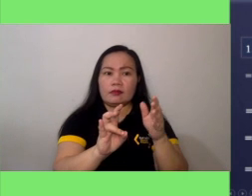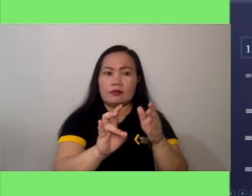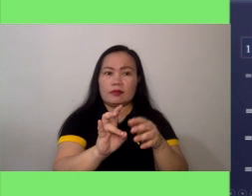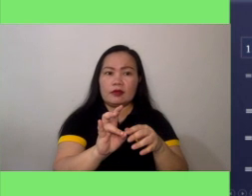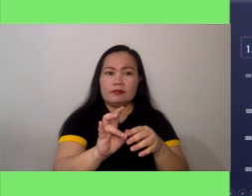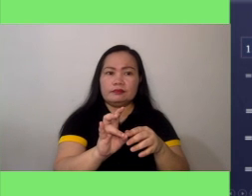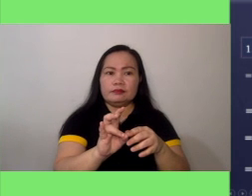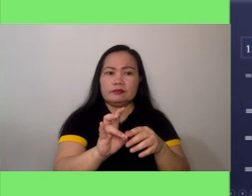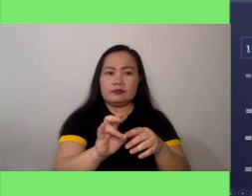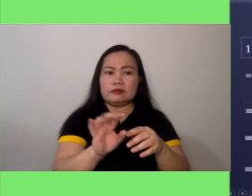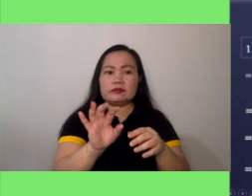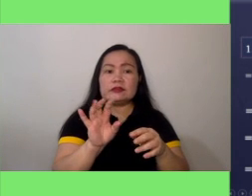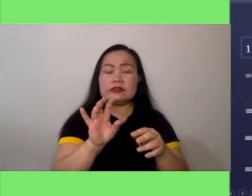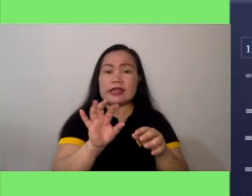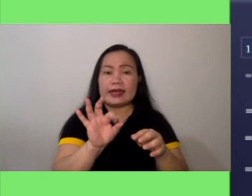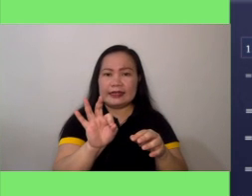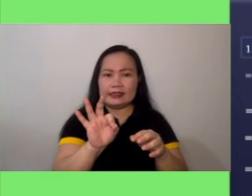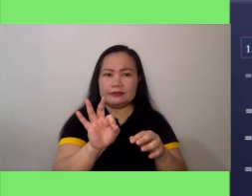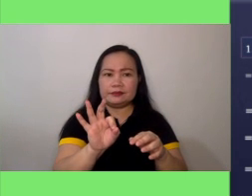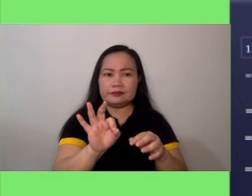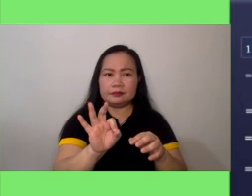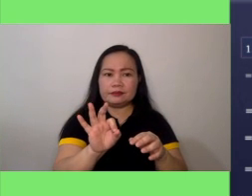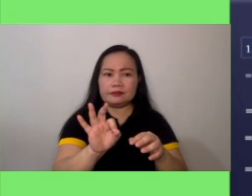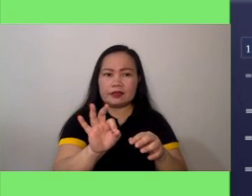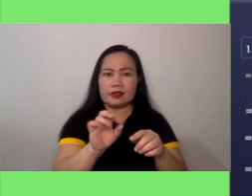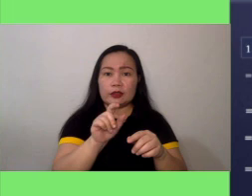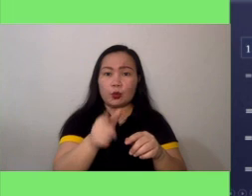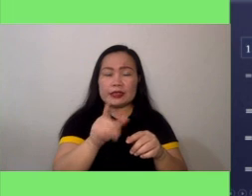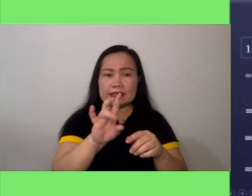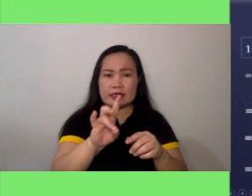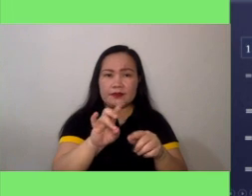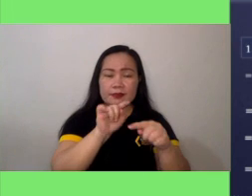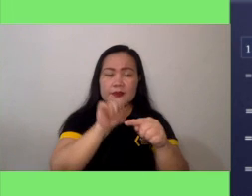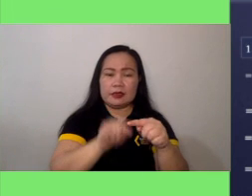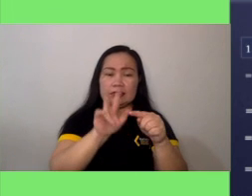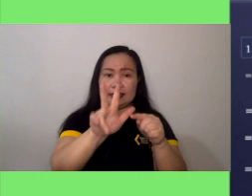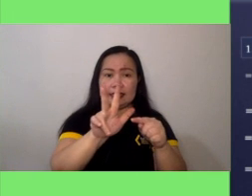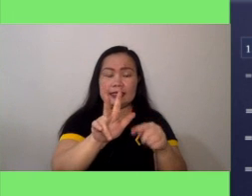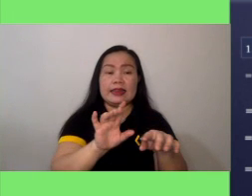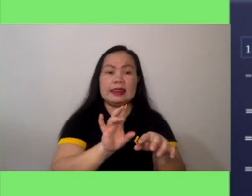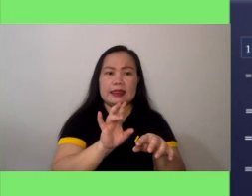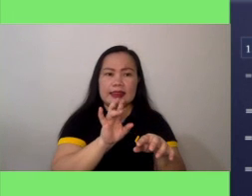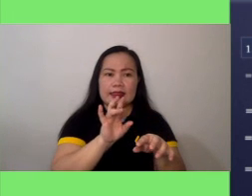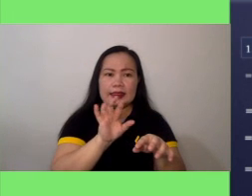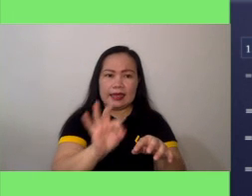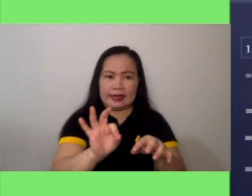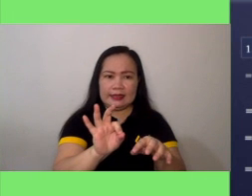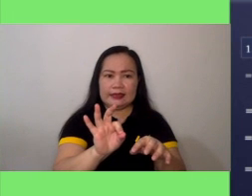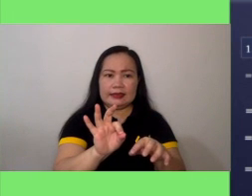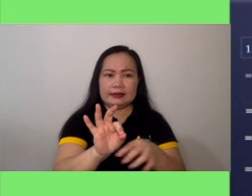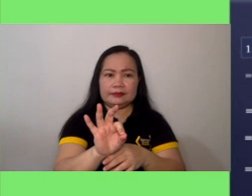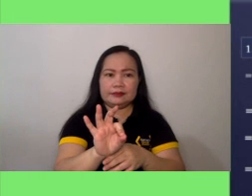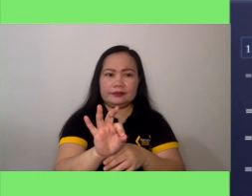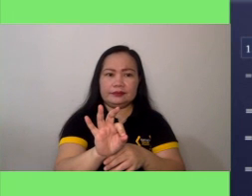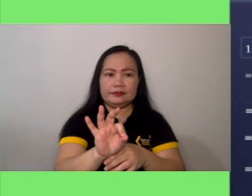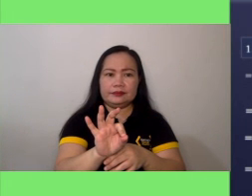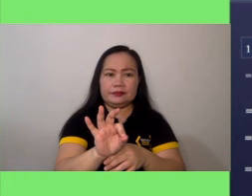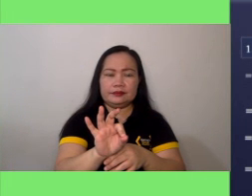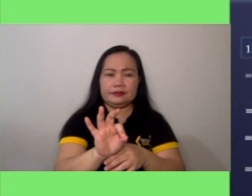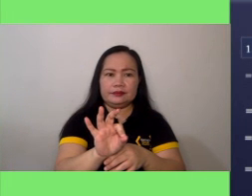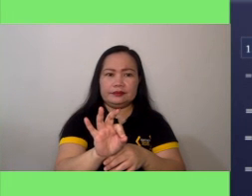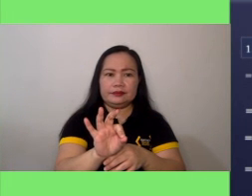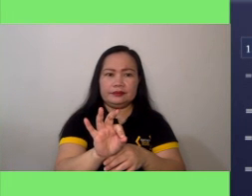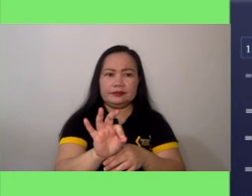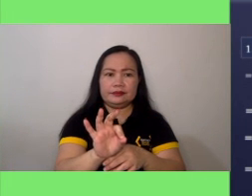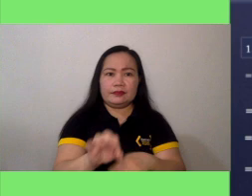cancel para mas mababa yung value natin. So, this is 27. Okay? So, 27 divide 3, that is